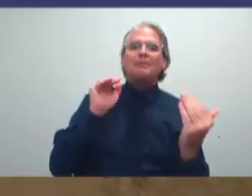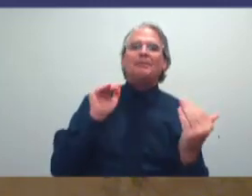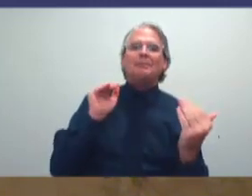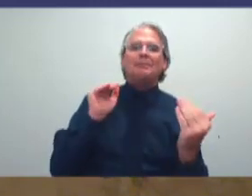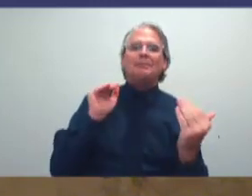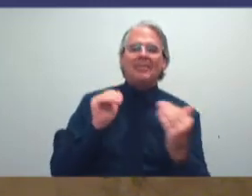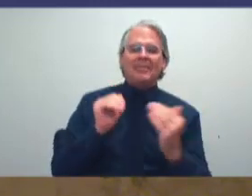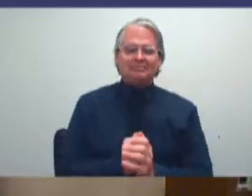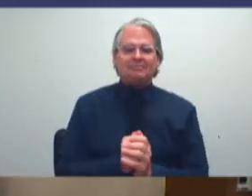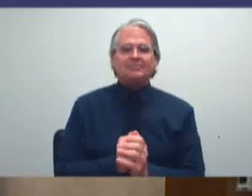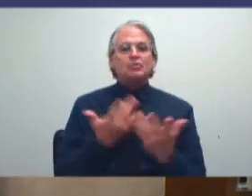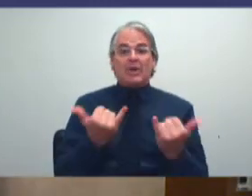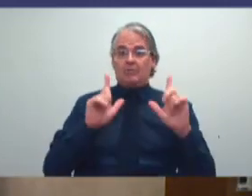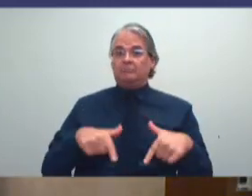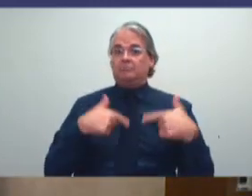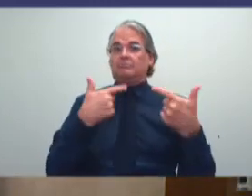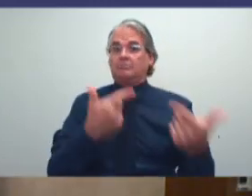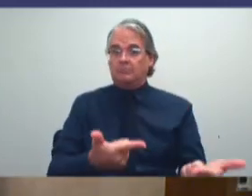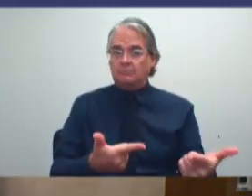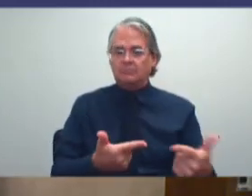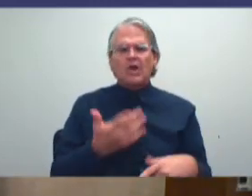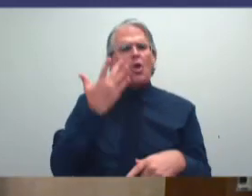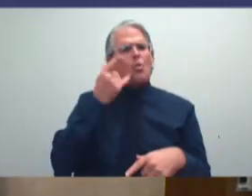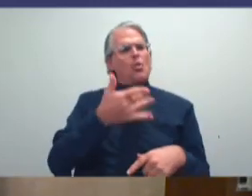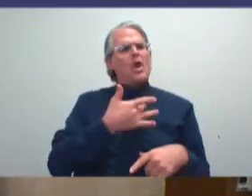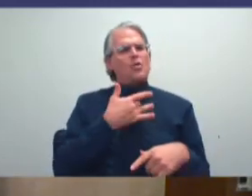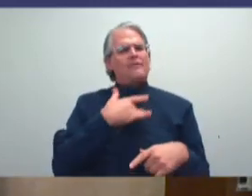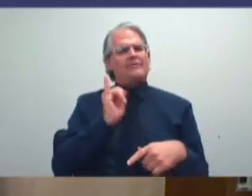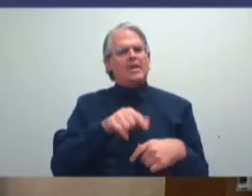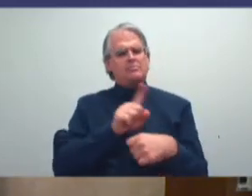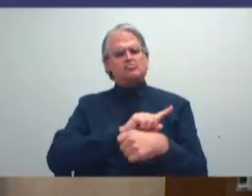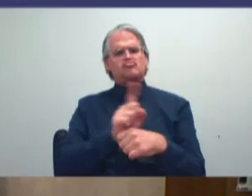you think the COVID risk meter is so important.